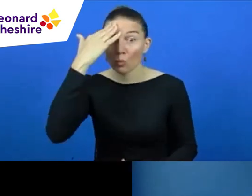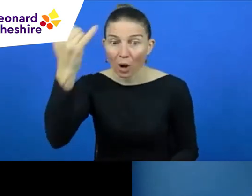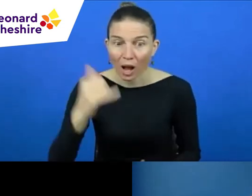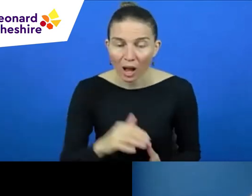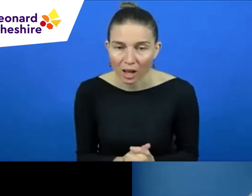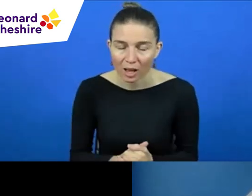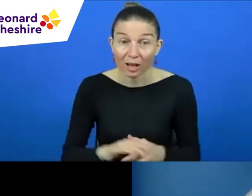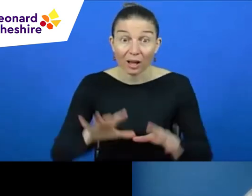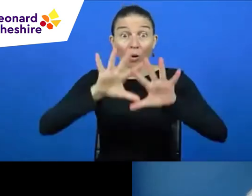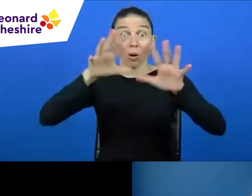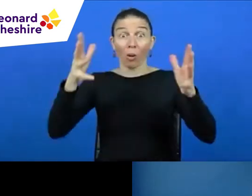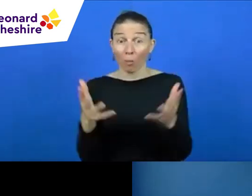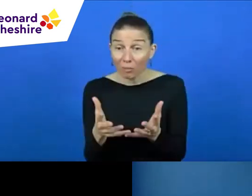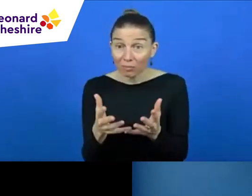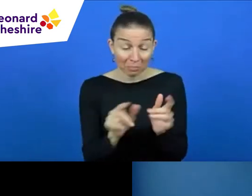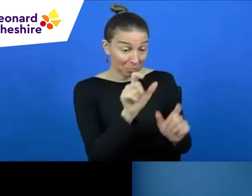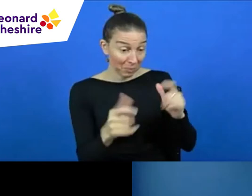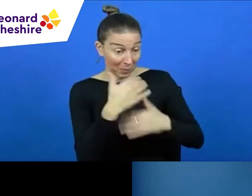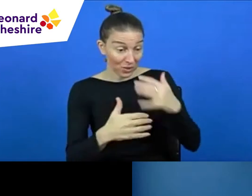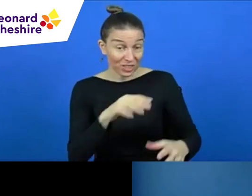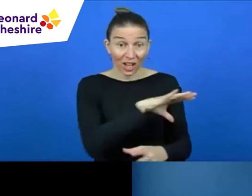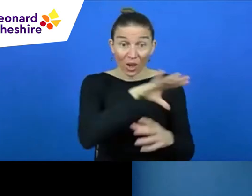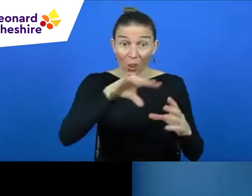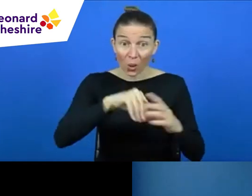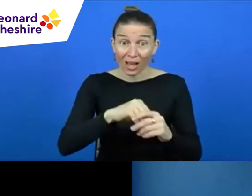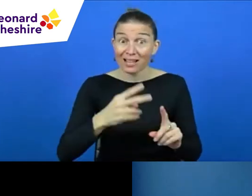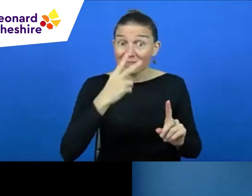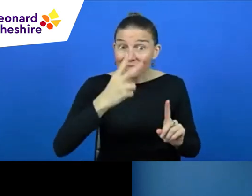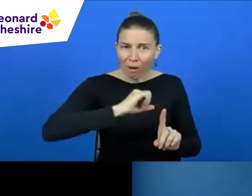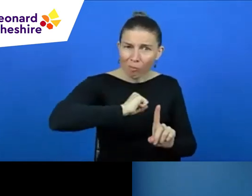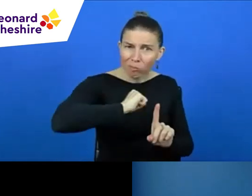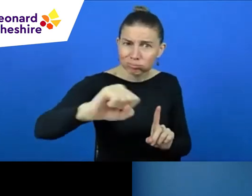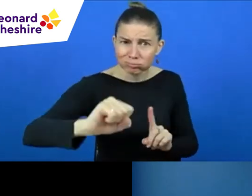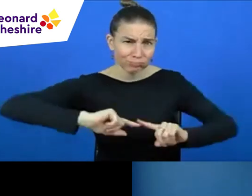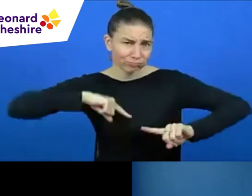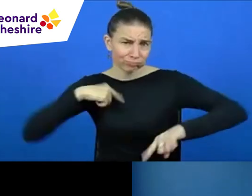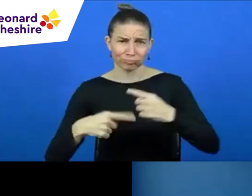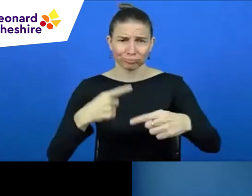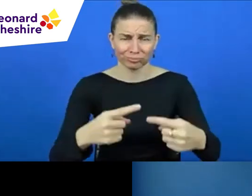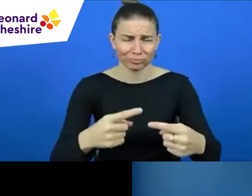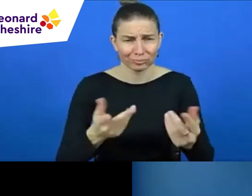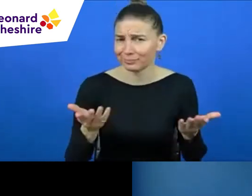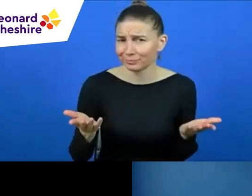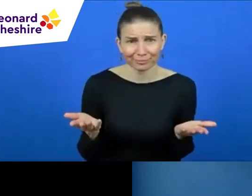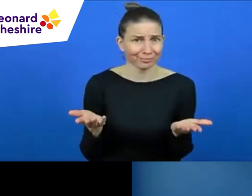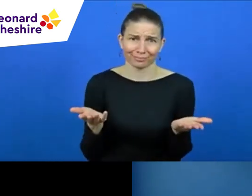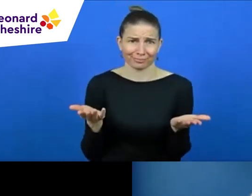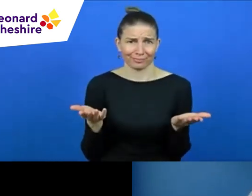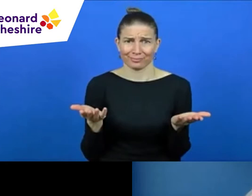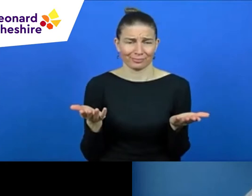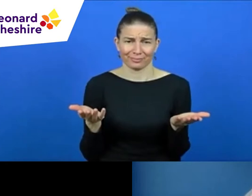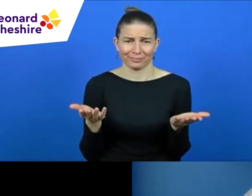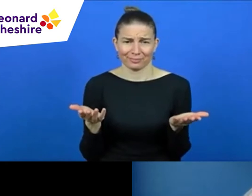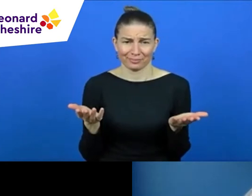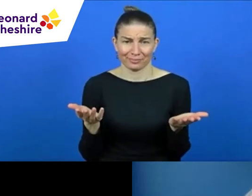people with disabilities. We haven't seen that happen in a way that you would expect with the scale of an issue